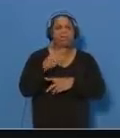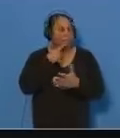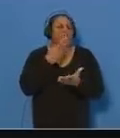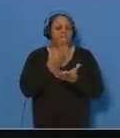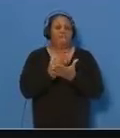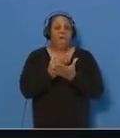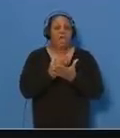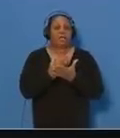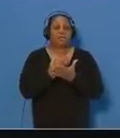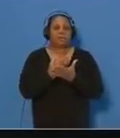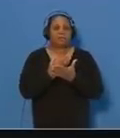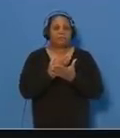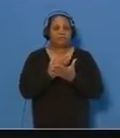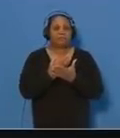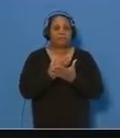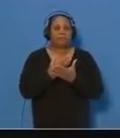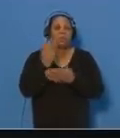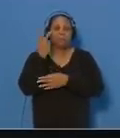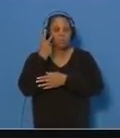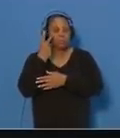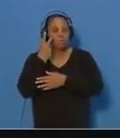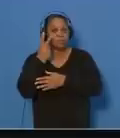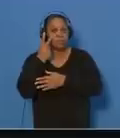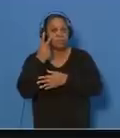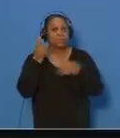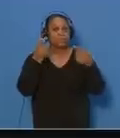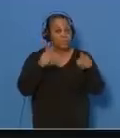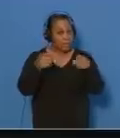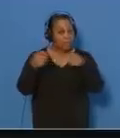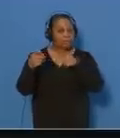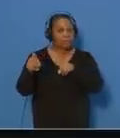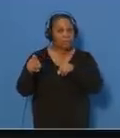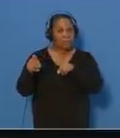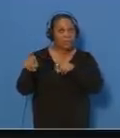facts. And we have seen this take place